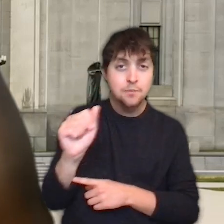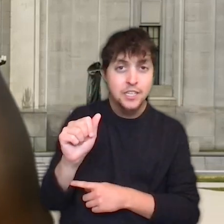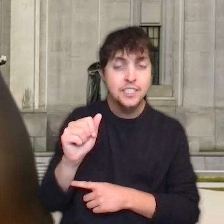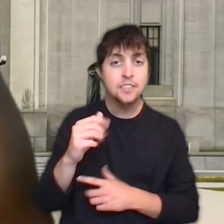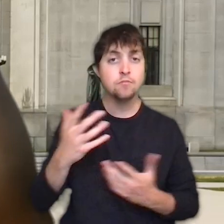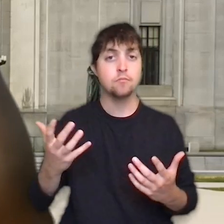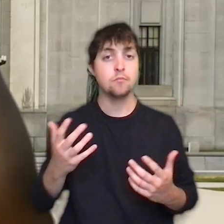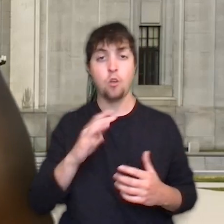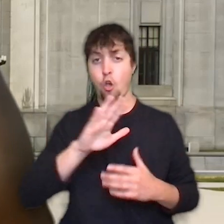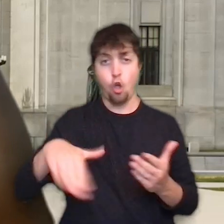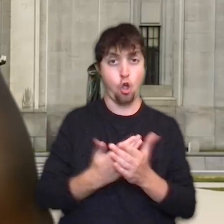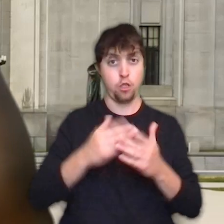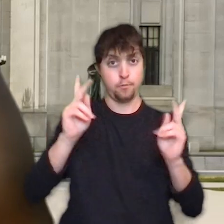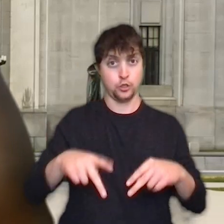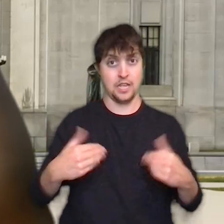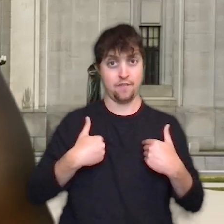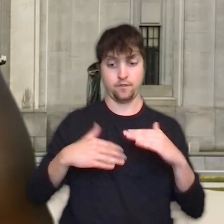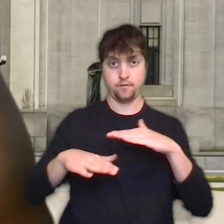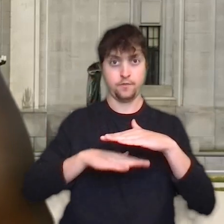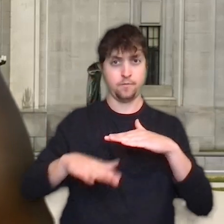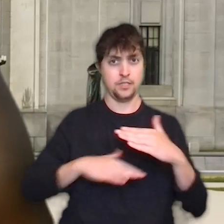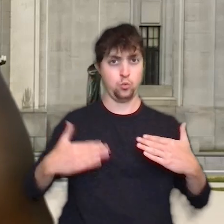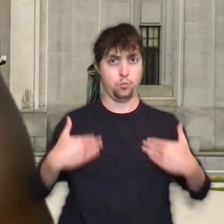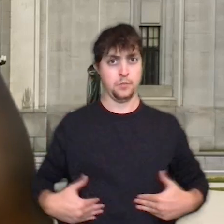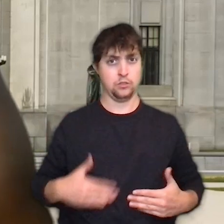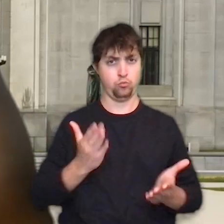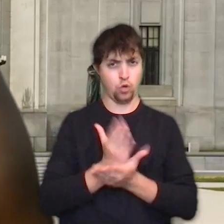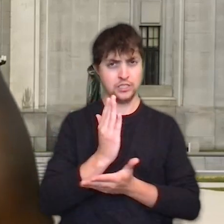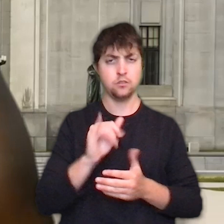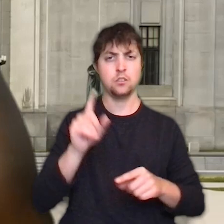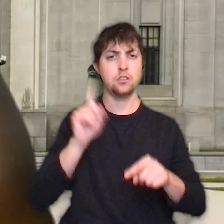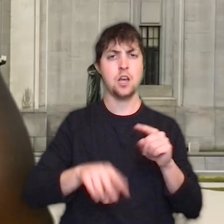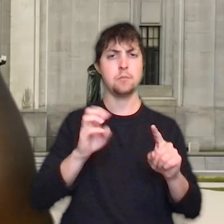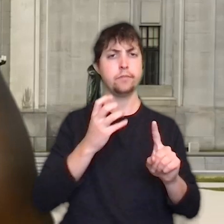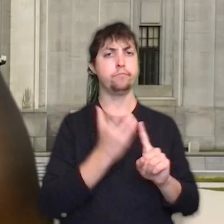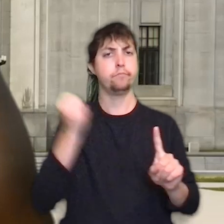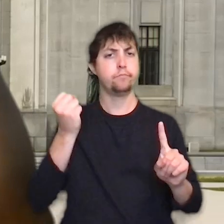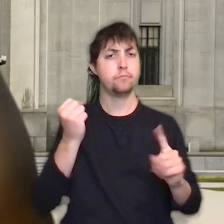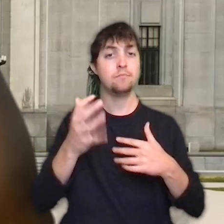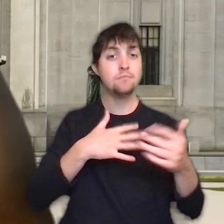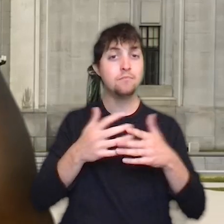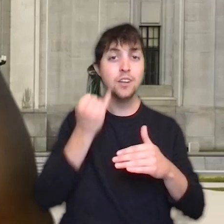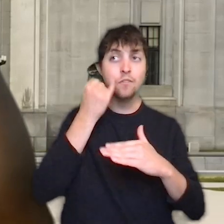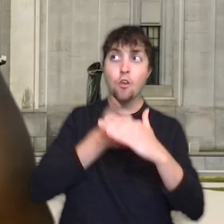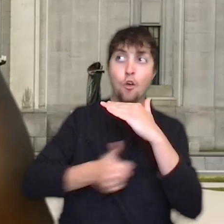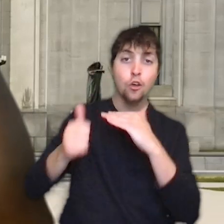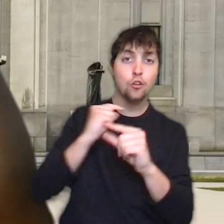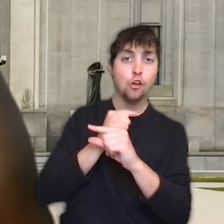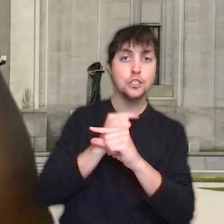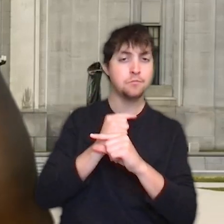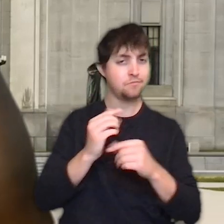cognitive disability, all persons have fundamental human rights that cannot be done away with, even